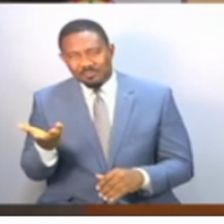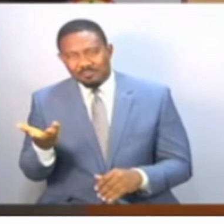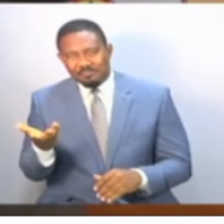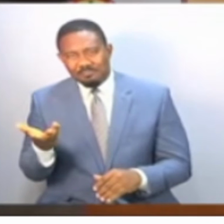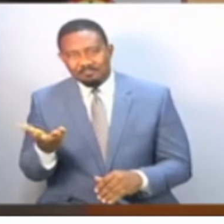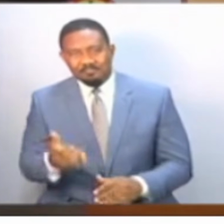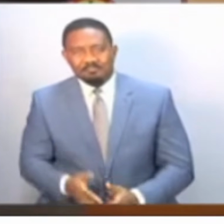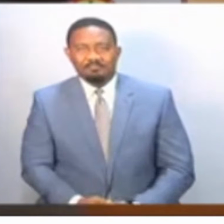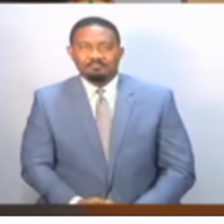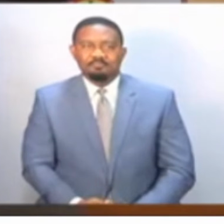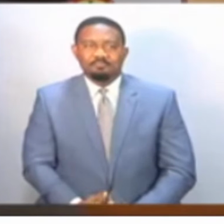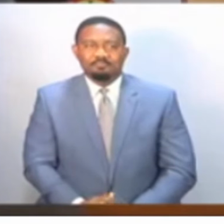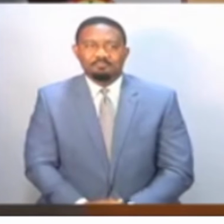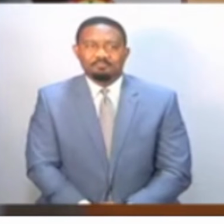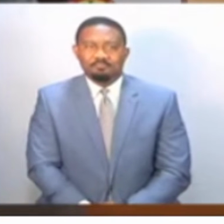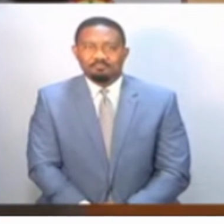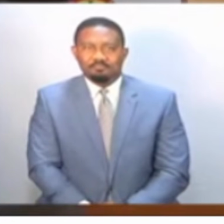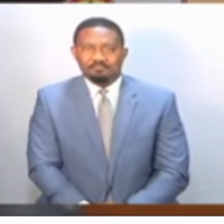apply the rules.